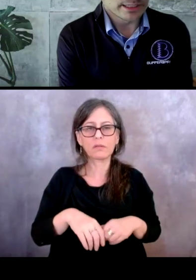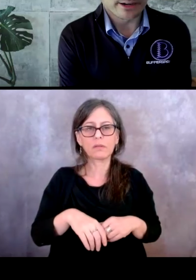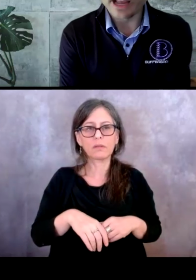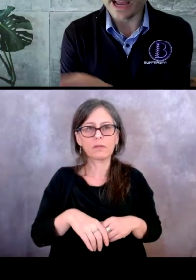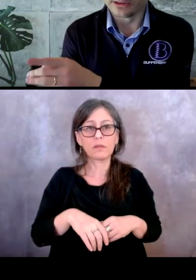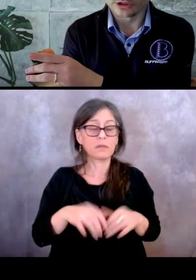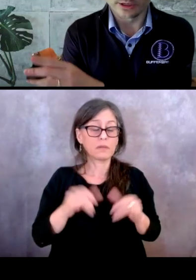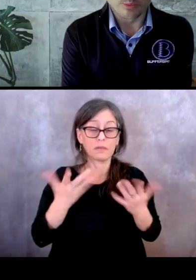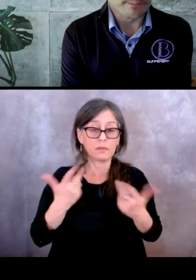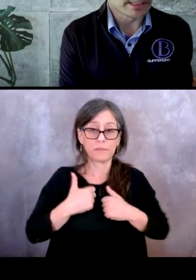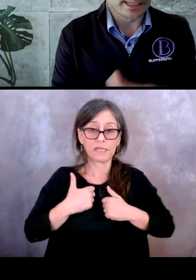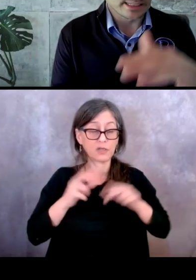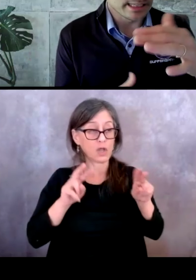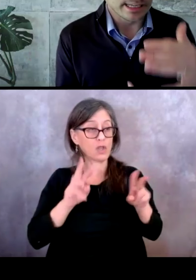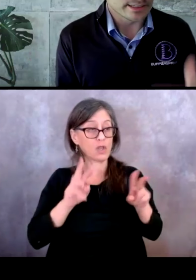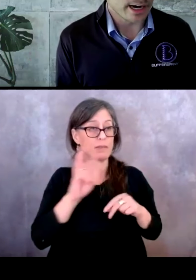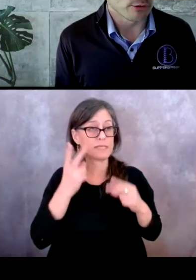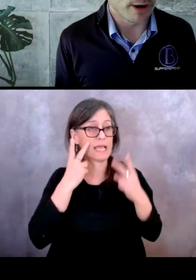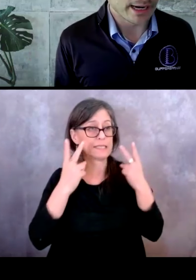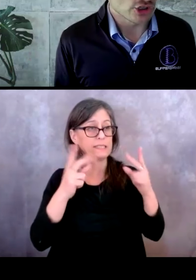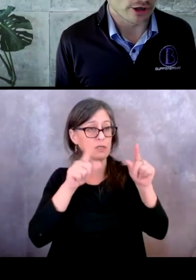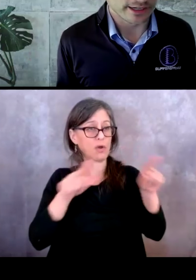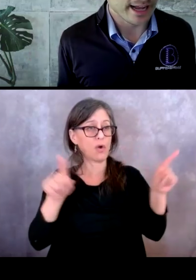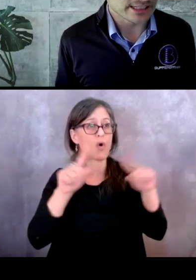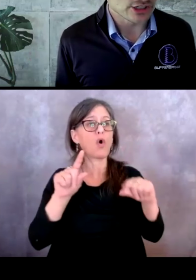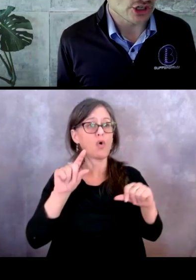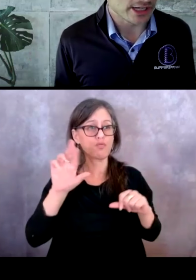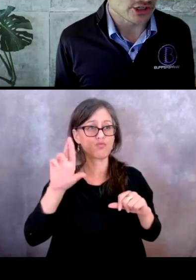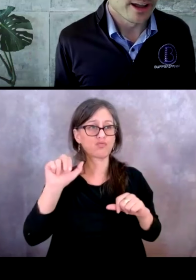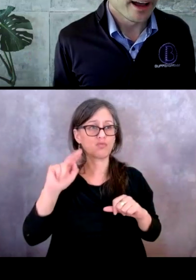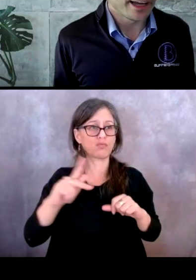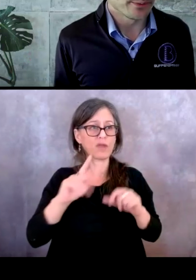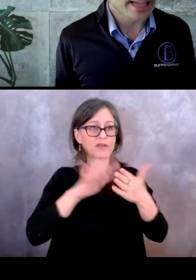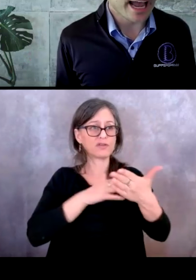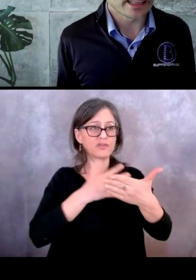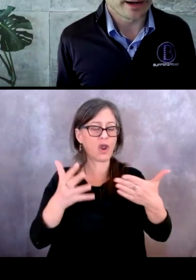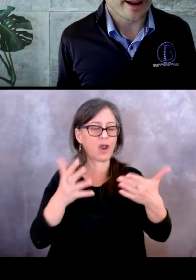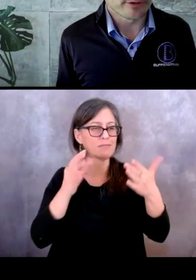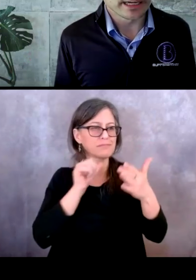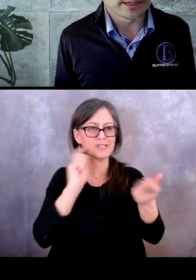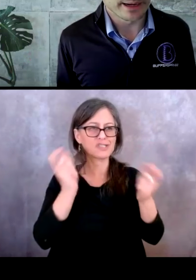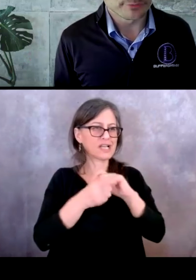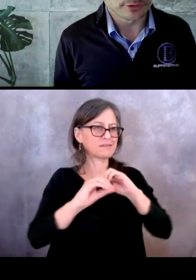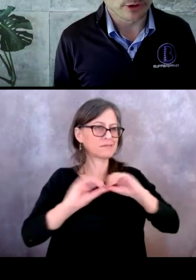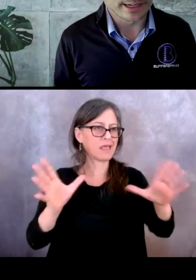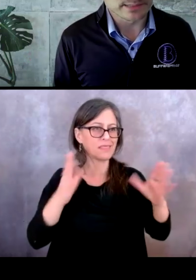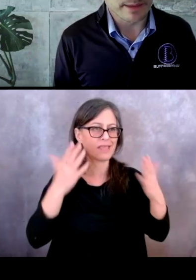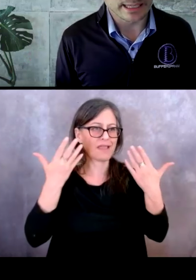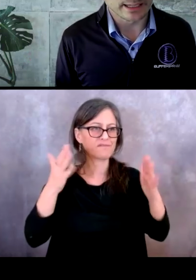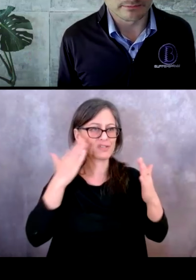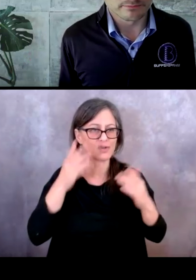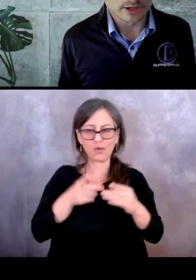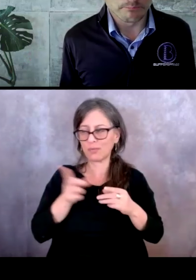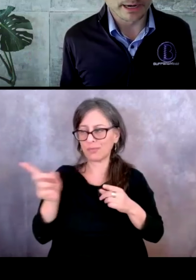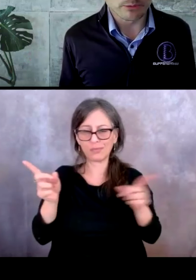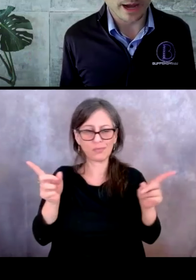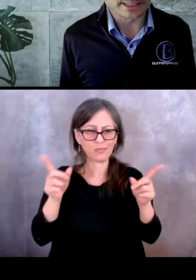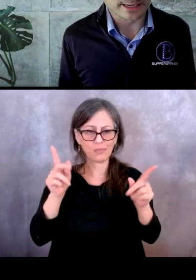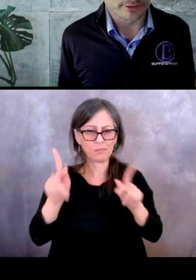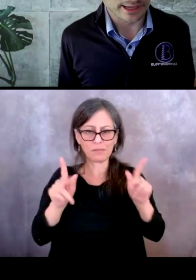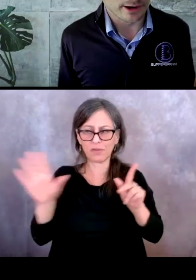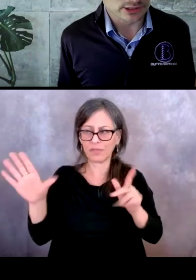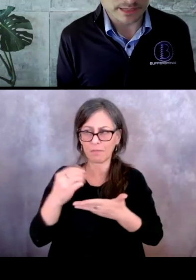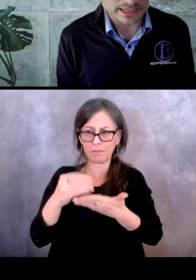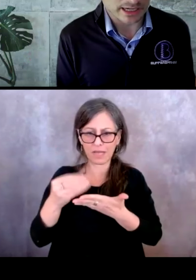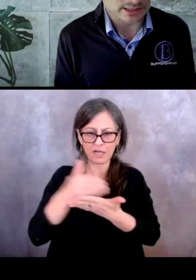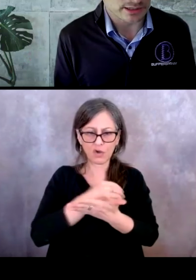In the military, I can look on a website and see the entire rank chart. It hasn't changed. I know exactly what everybody to my left and right is making, money-wise